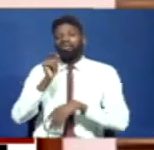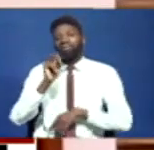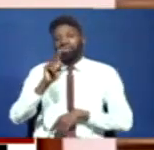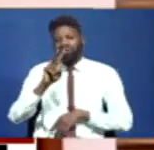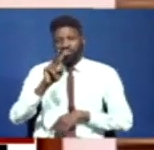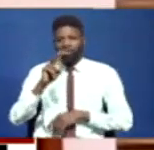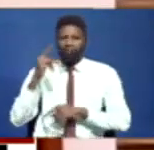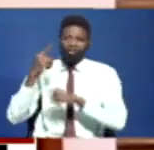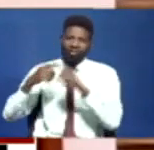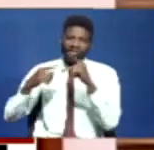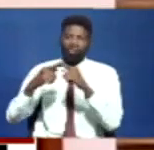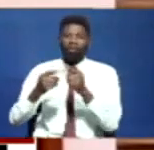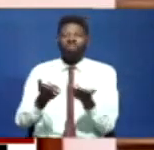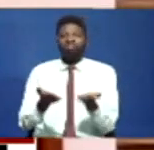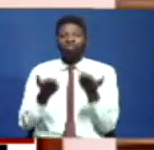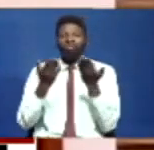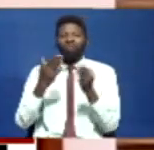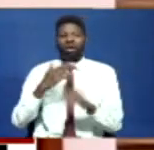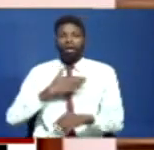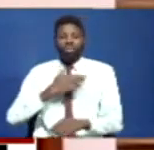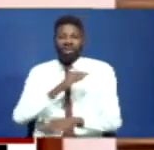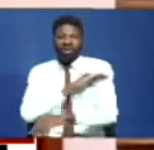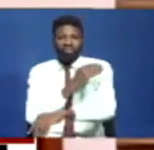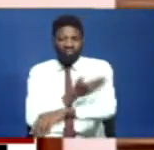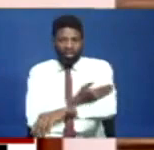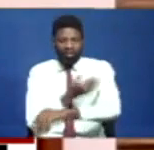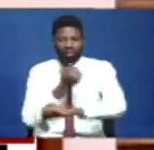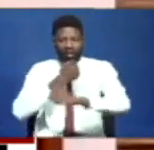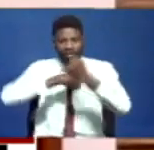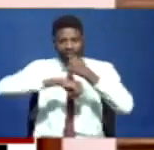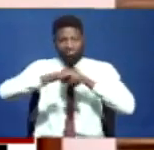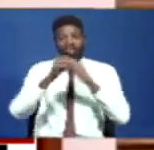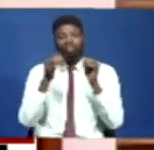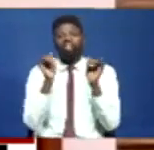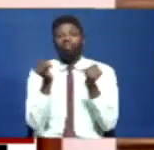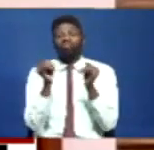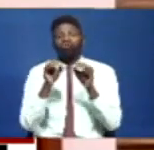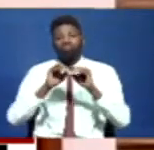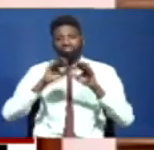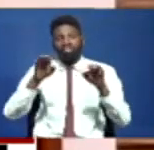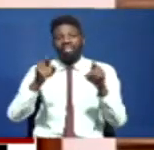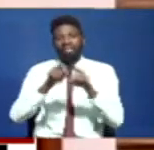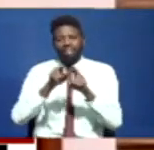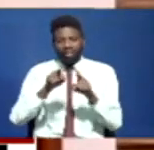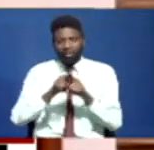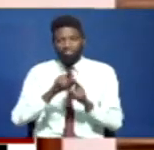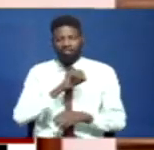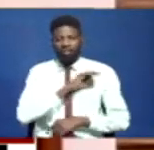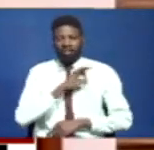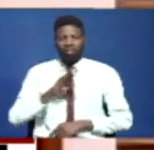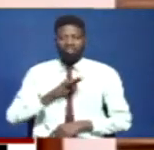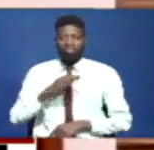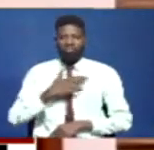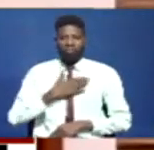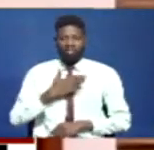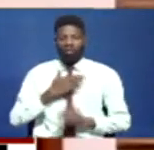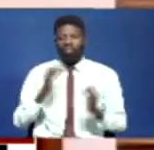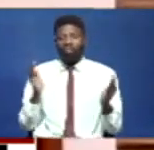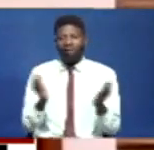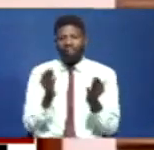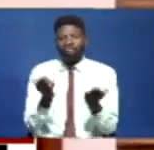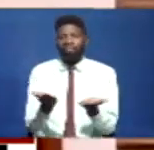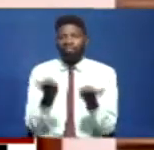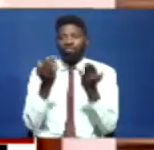in broadcasting activities as well as improving the welfare of my staff. We request the government to increase